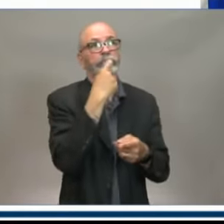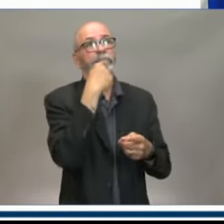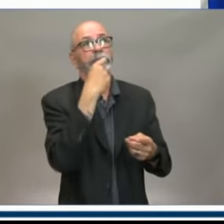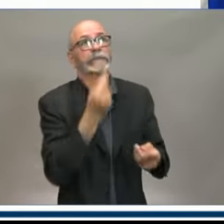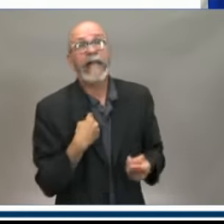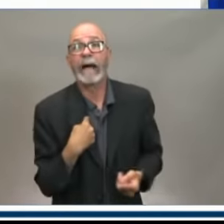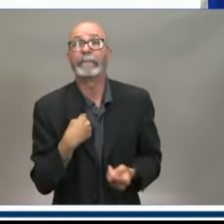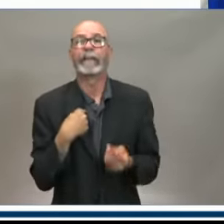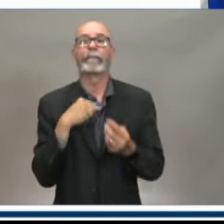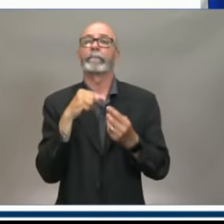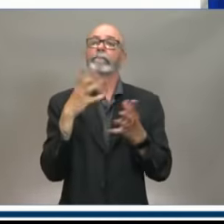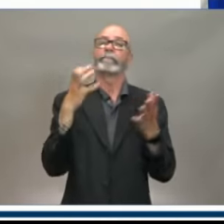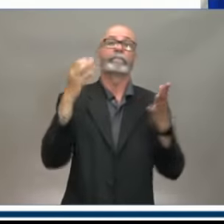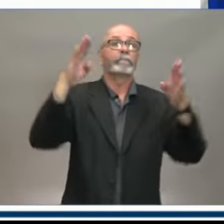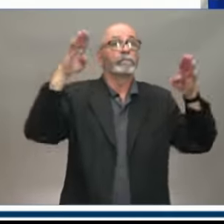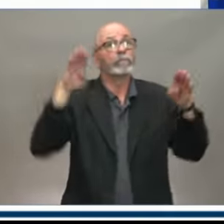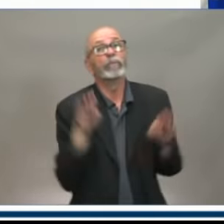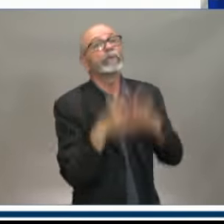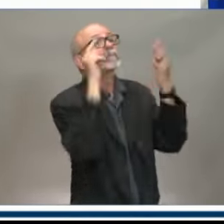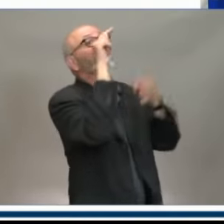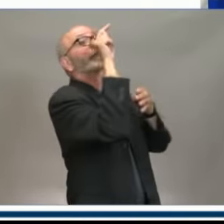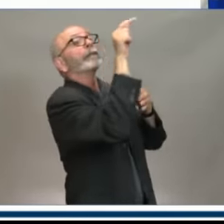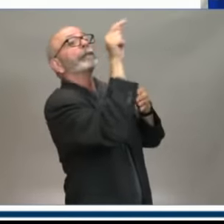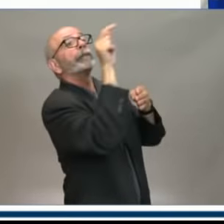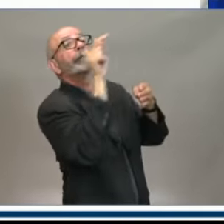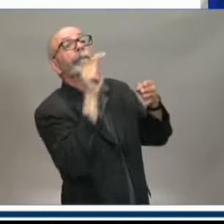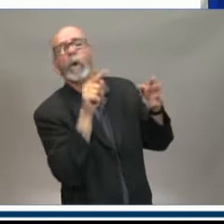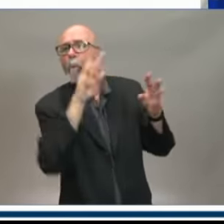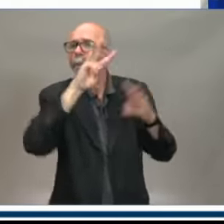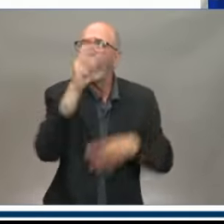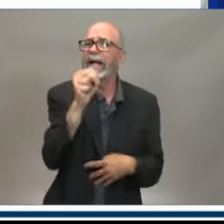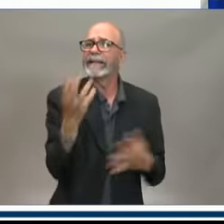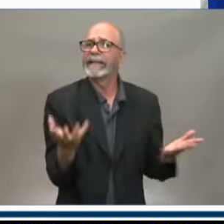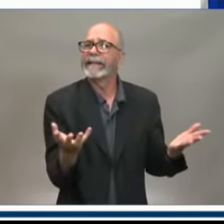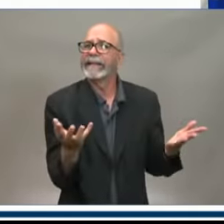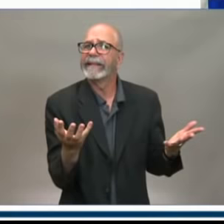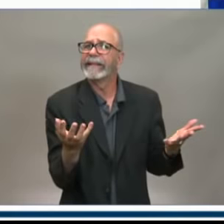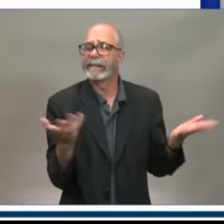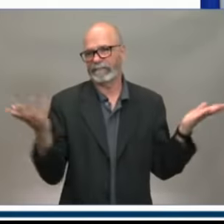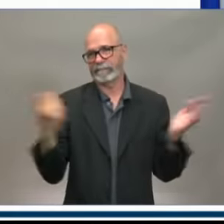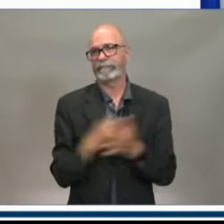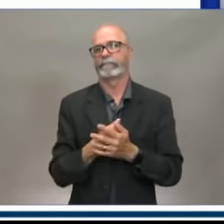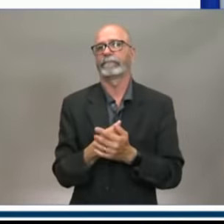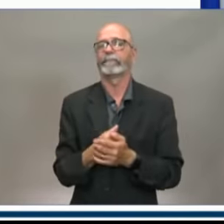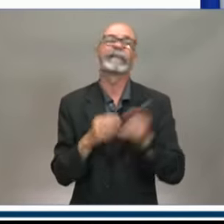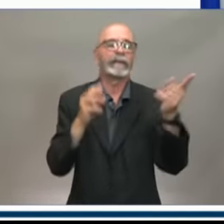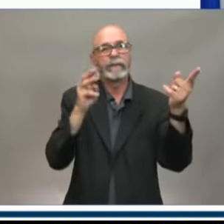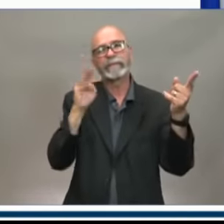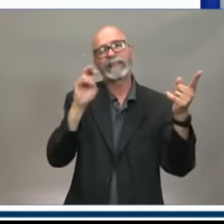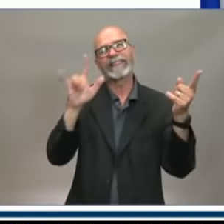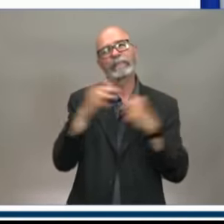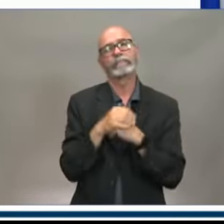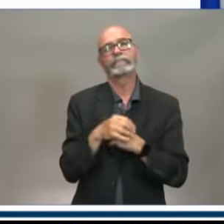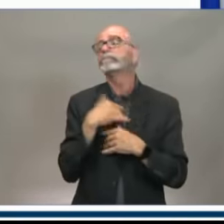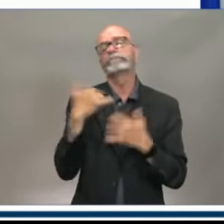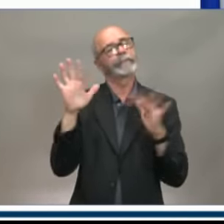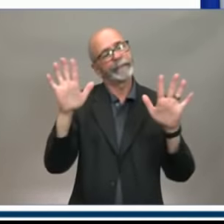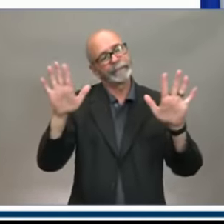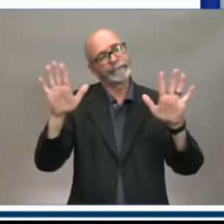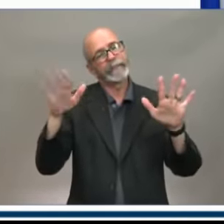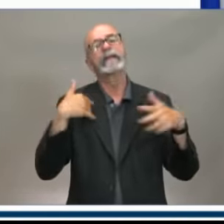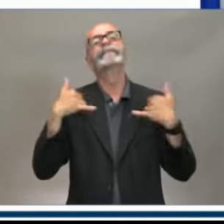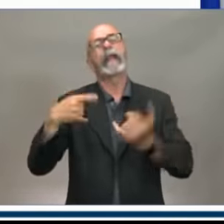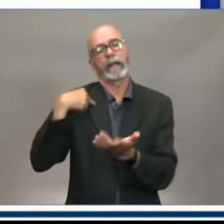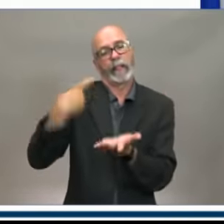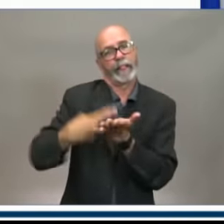of those restrictions eased and what Nova Scotians can expect out of that. So we're still in consultation right now with Sport